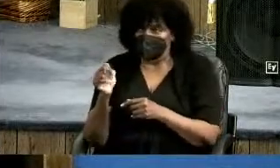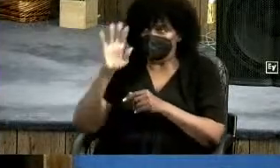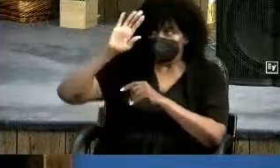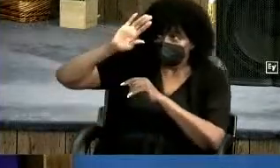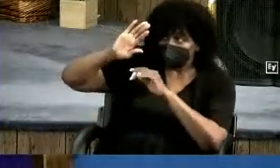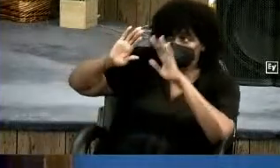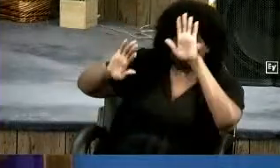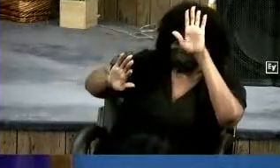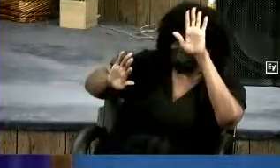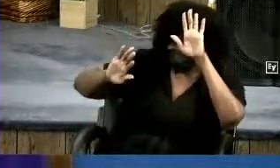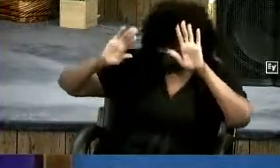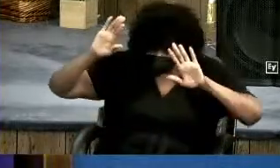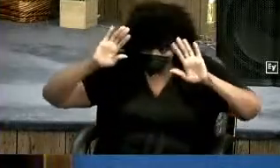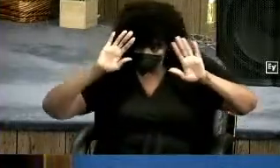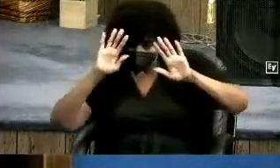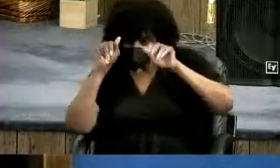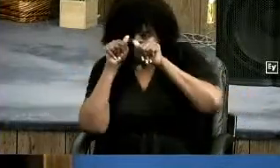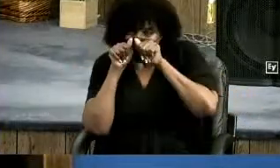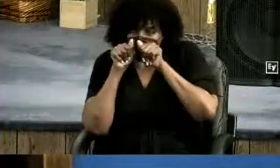time.